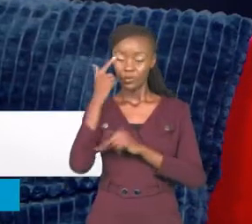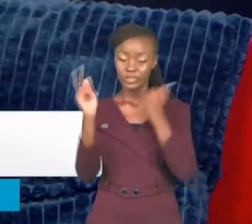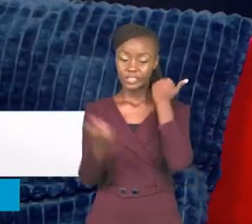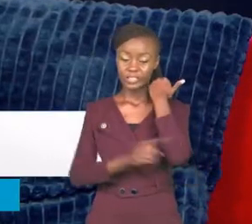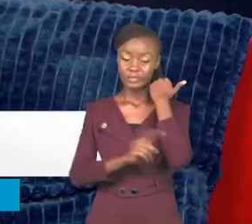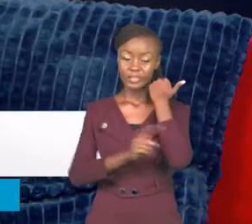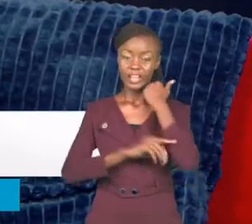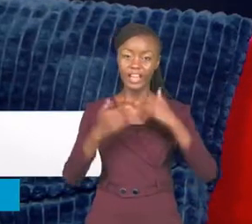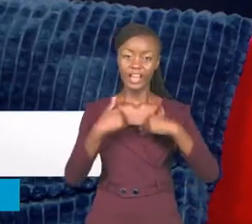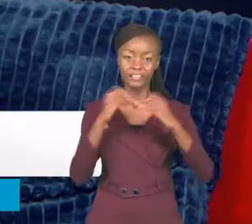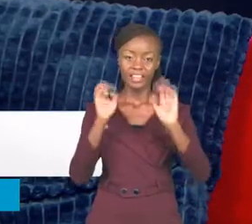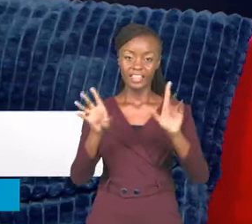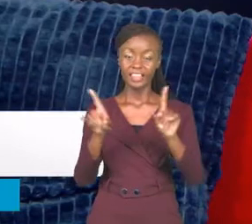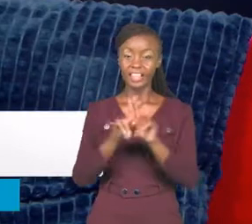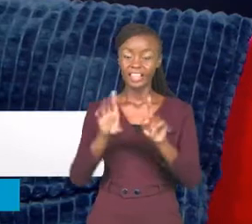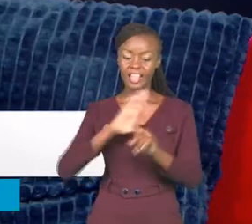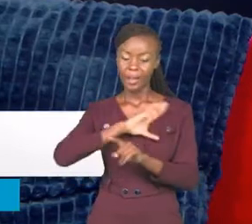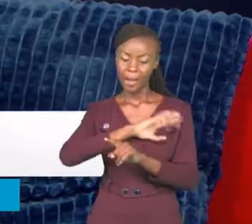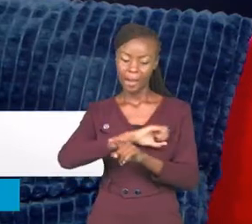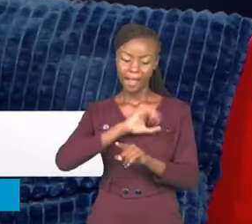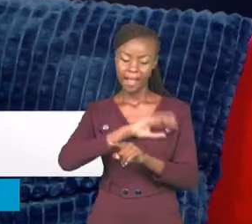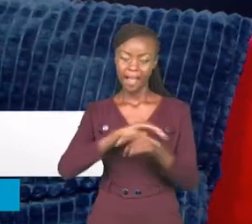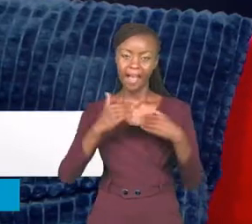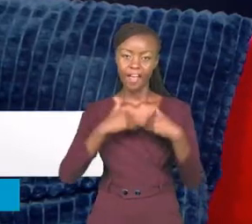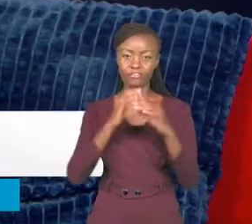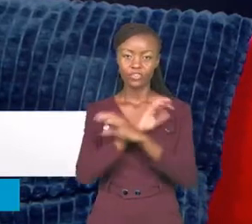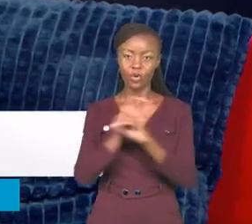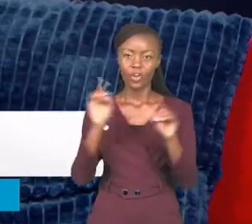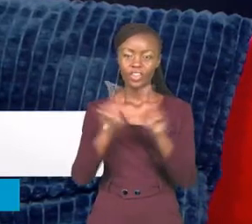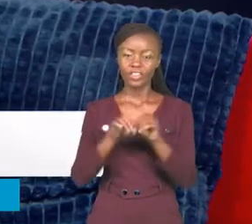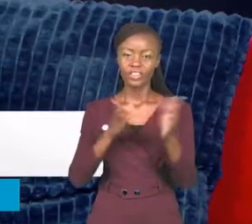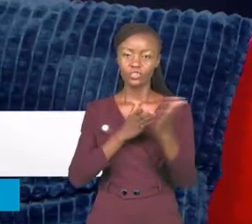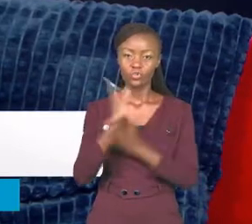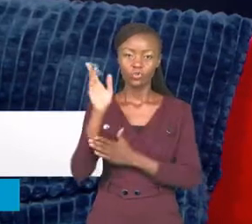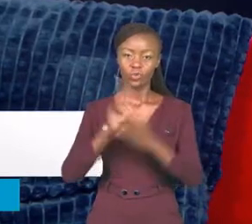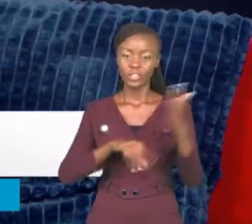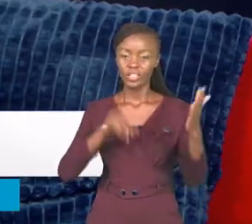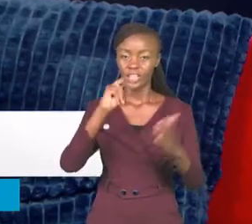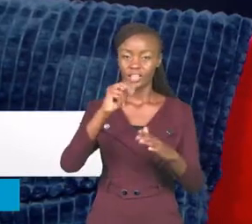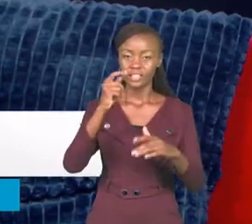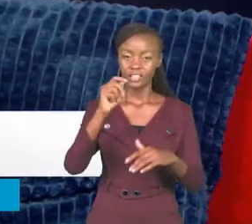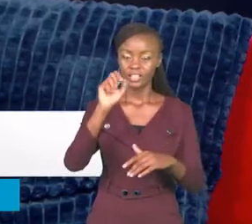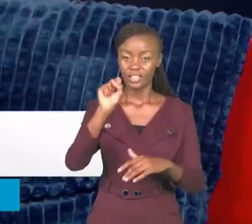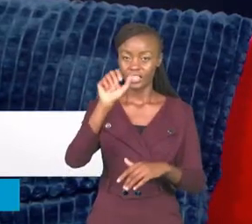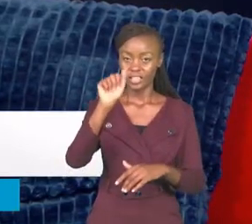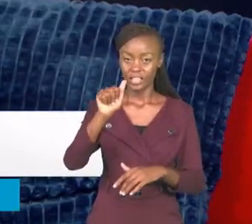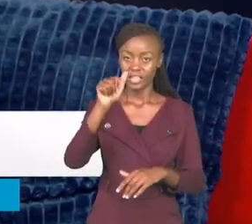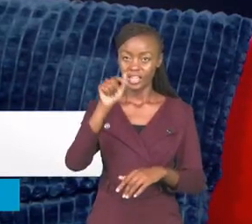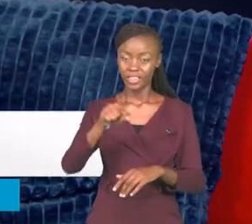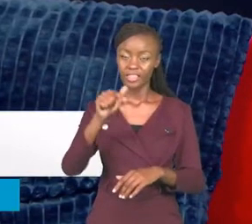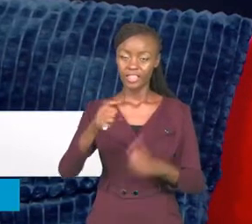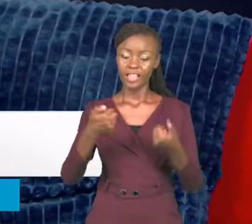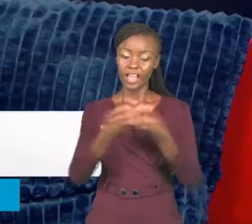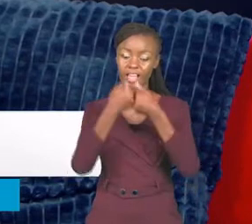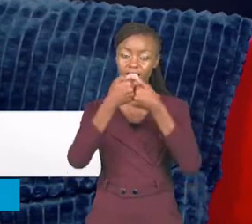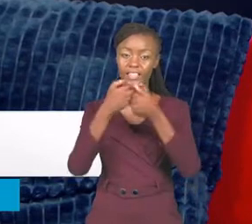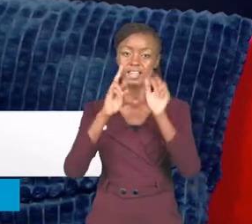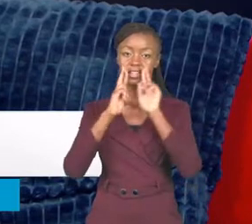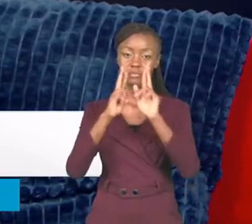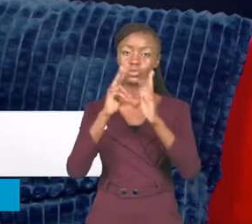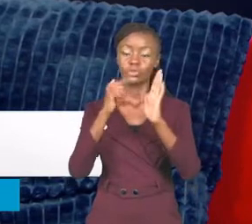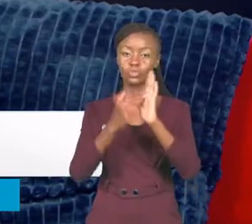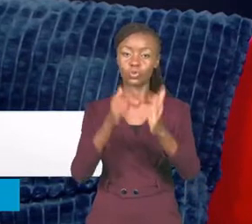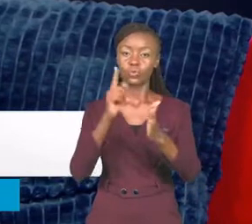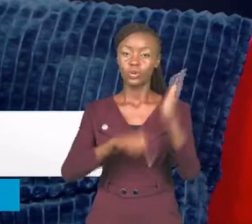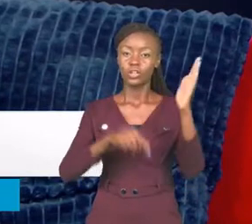and impatience of pedestrians. This is according to the Kenya National Highways Authority. NTSA's recent accident report dated March